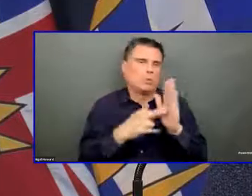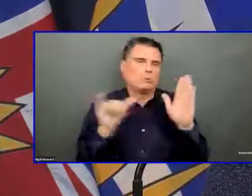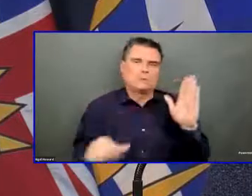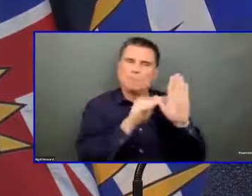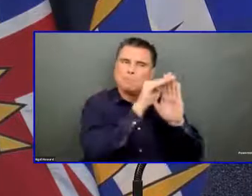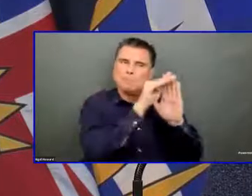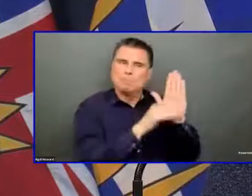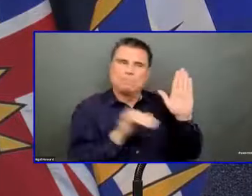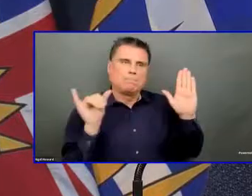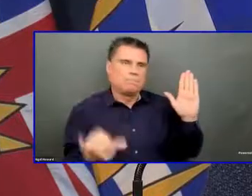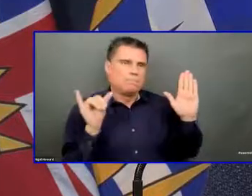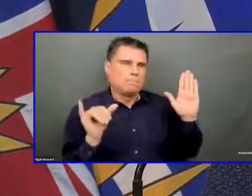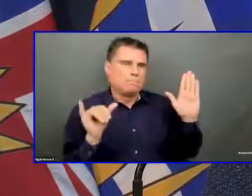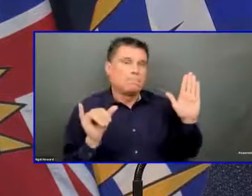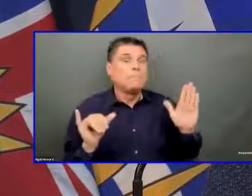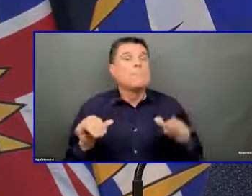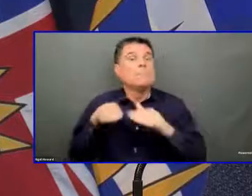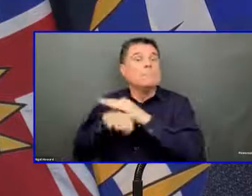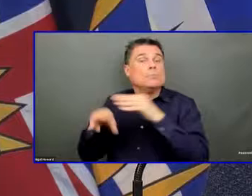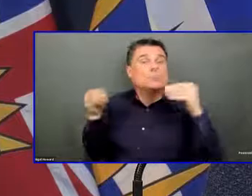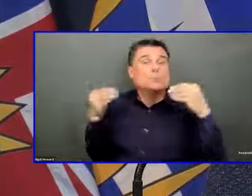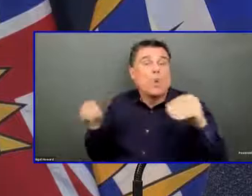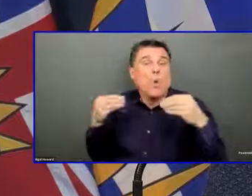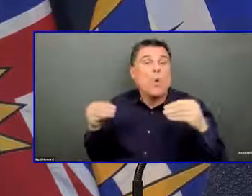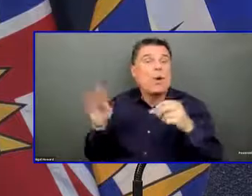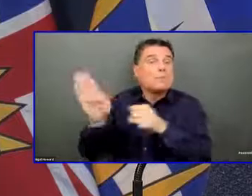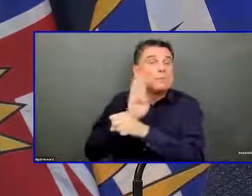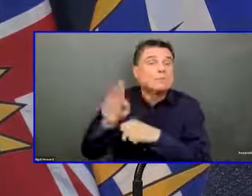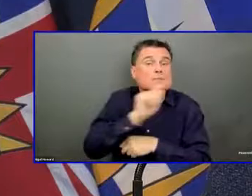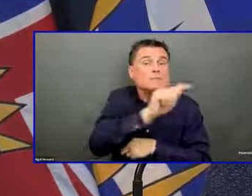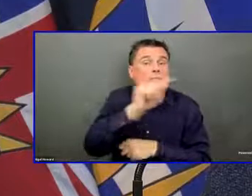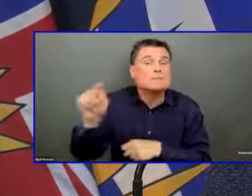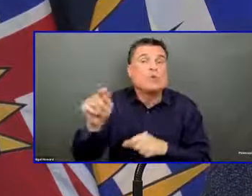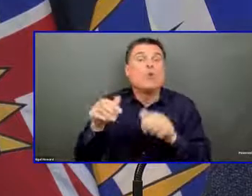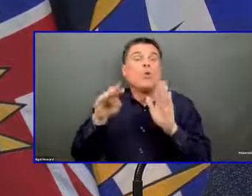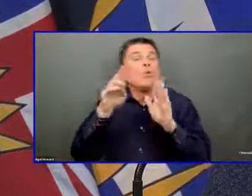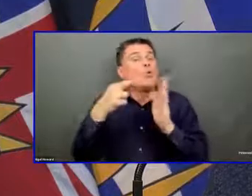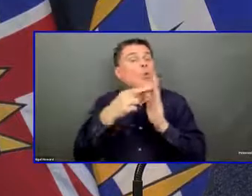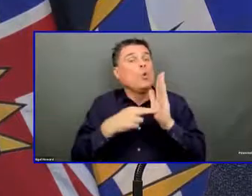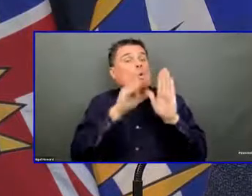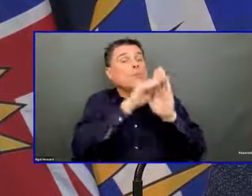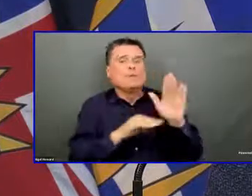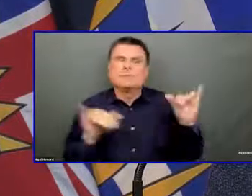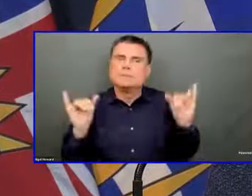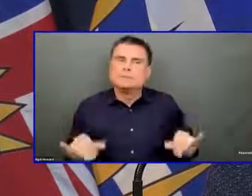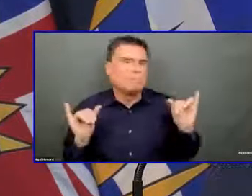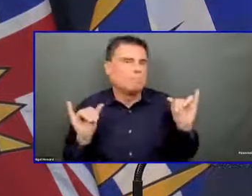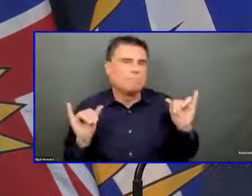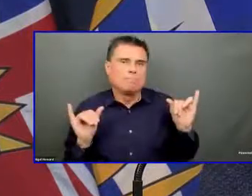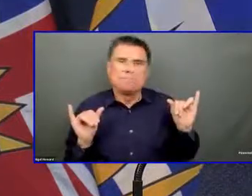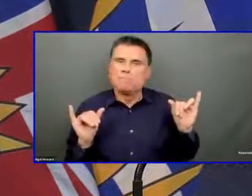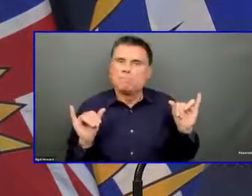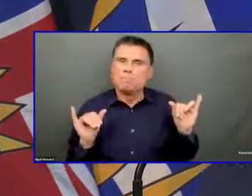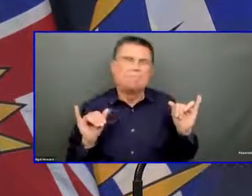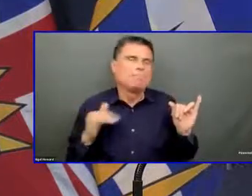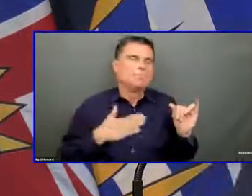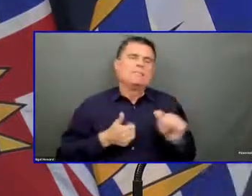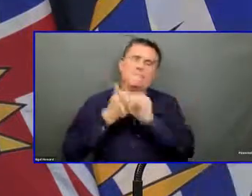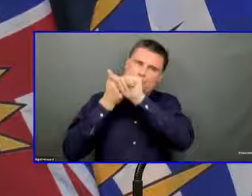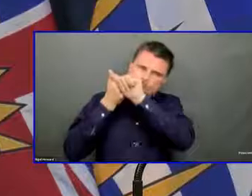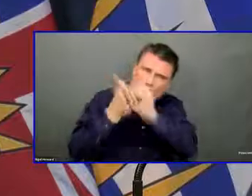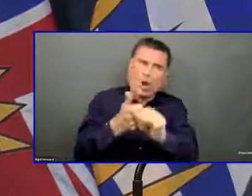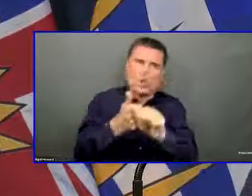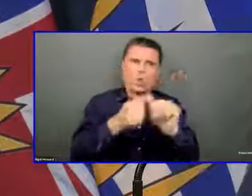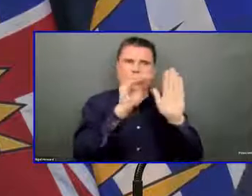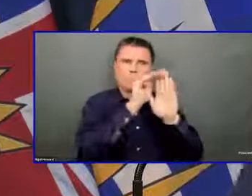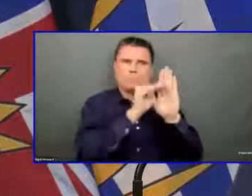of the businesses that are open, those we need to adhere to more than ever right now. And we must all continue to